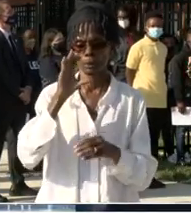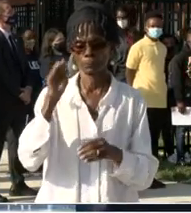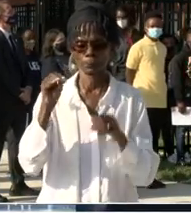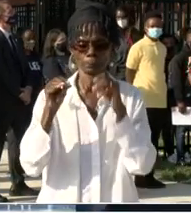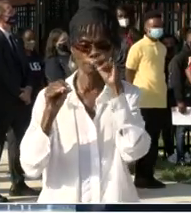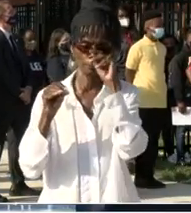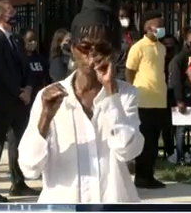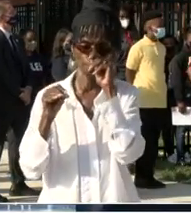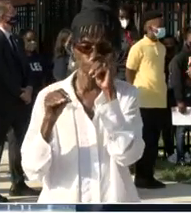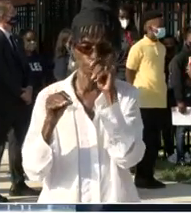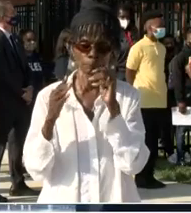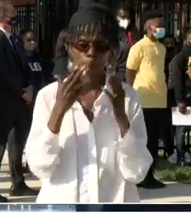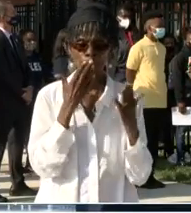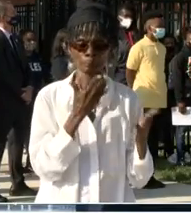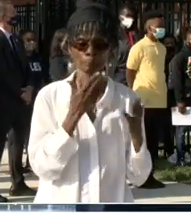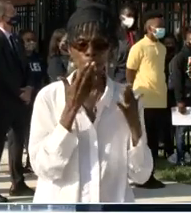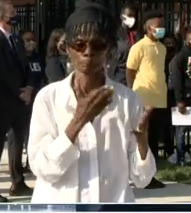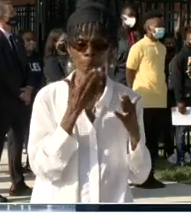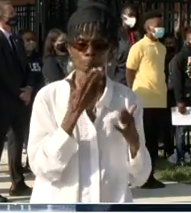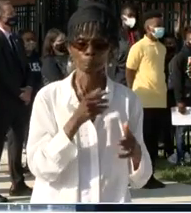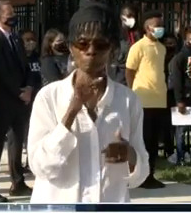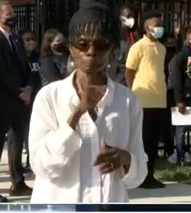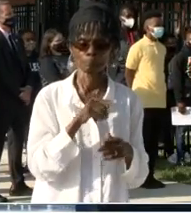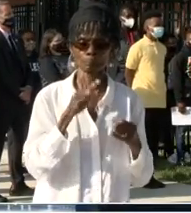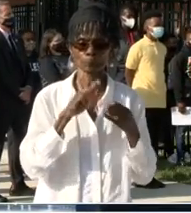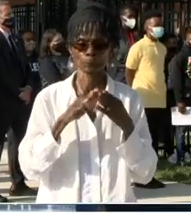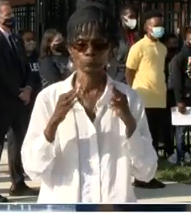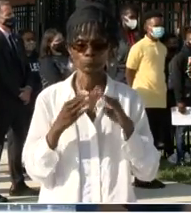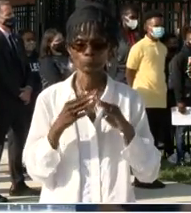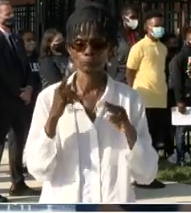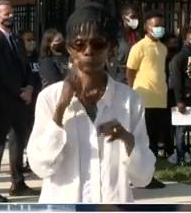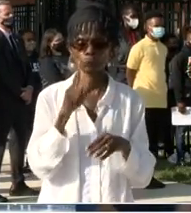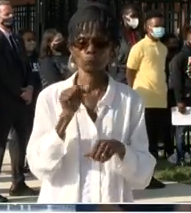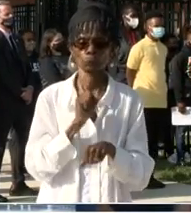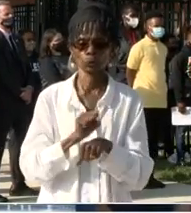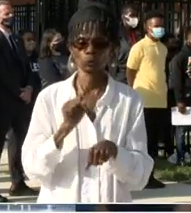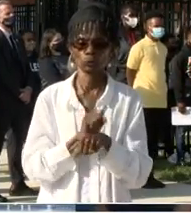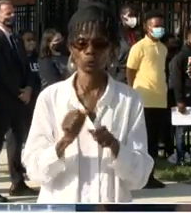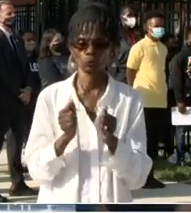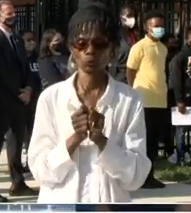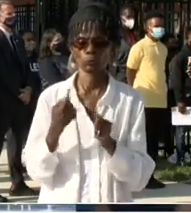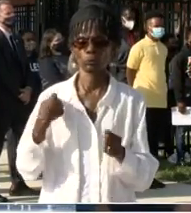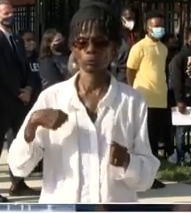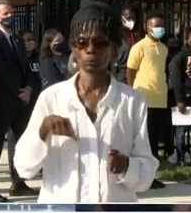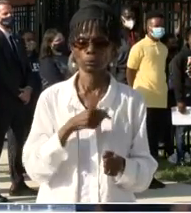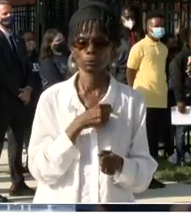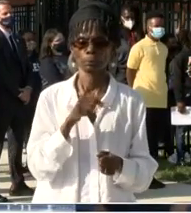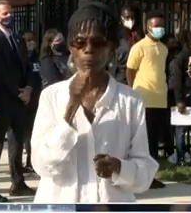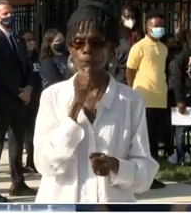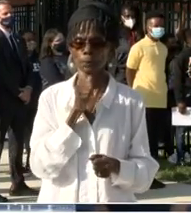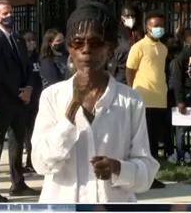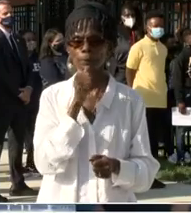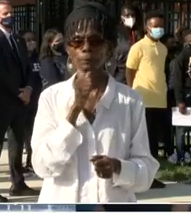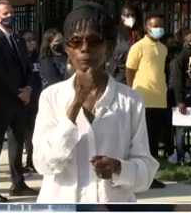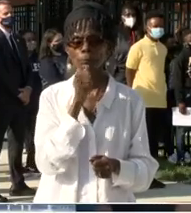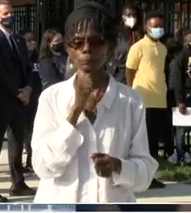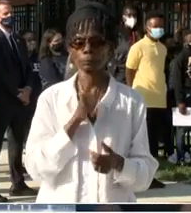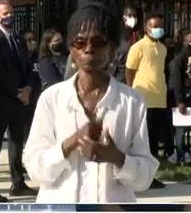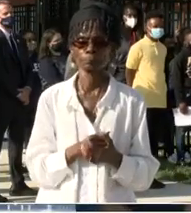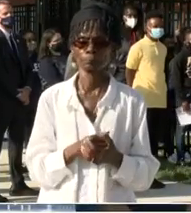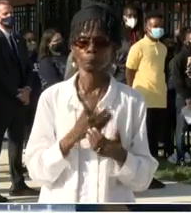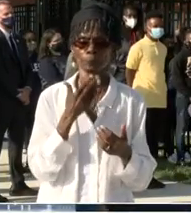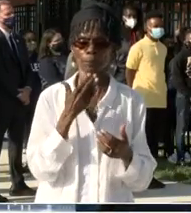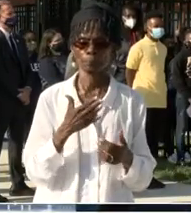also want to thank the Elliott Hine community for working with us. I want to give a special thanks to Tiffany Moore and the team at DGS at